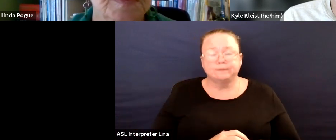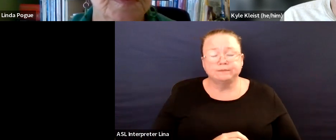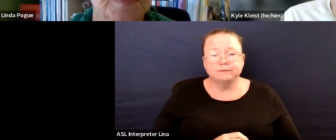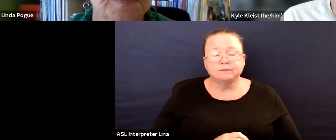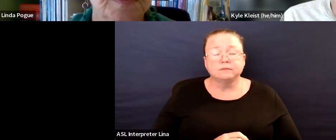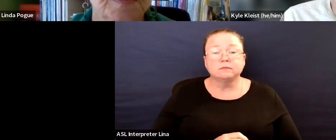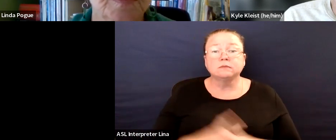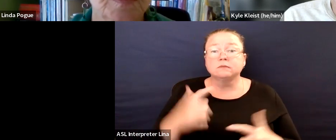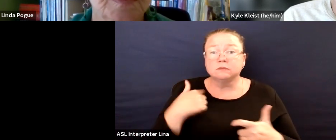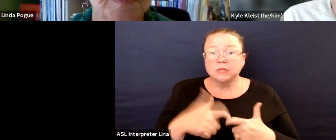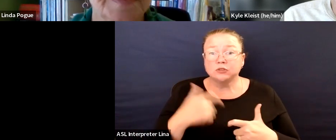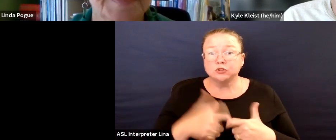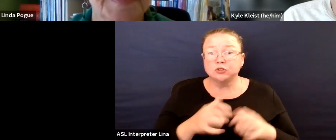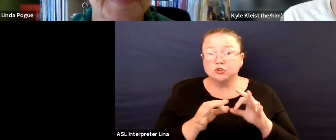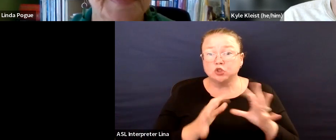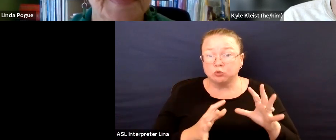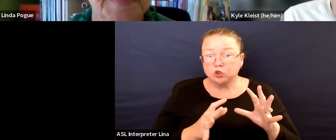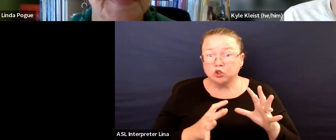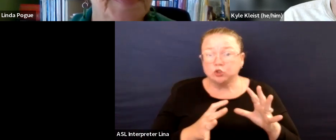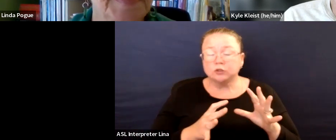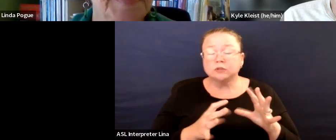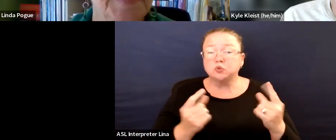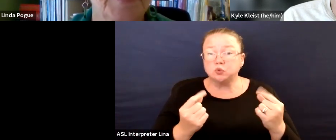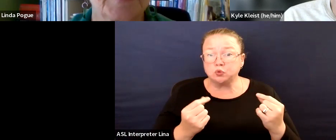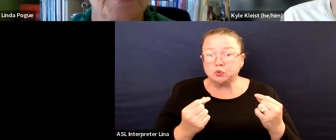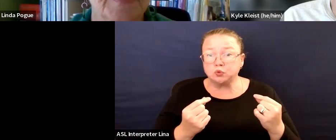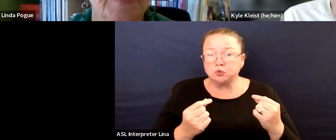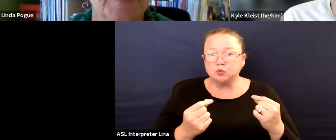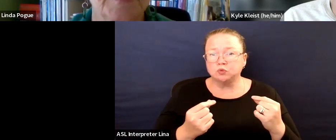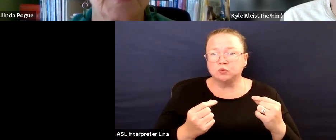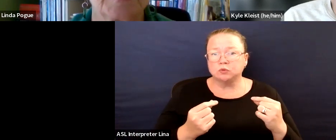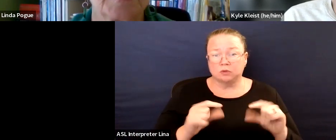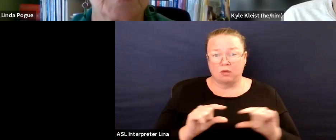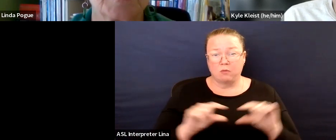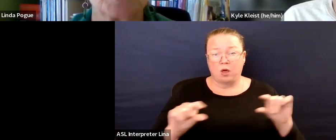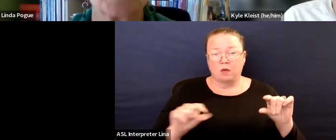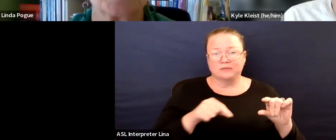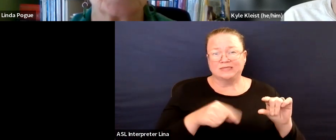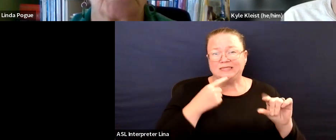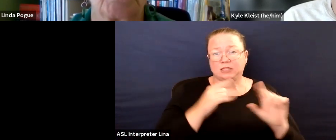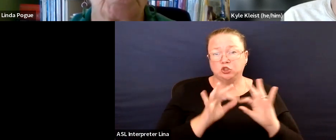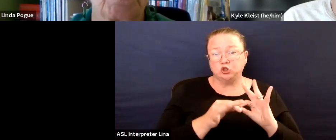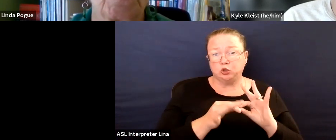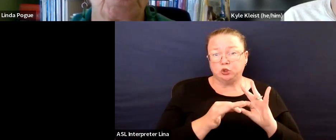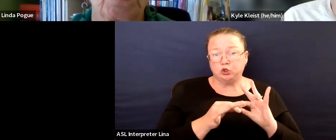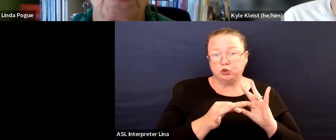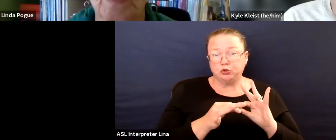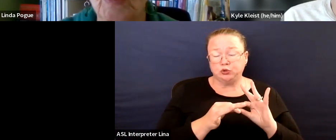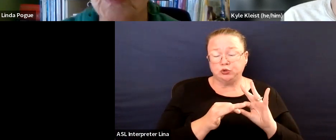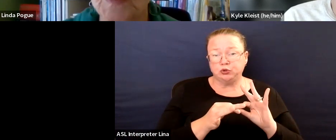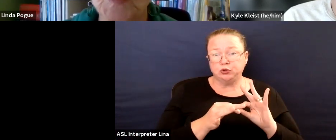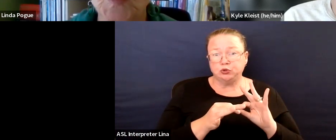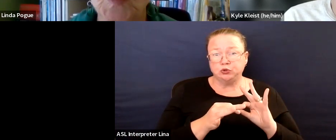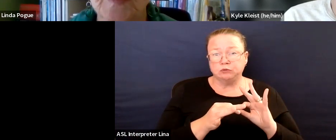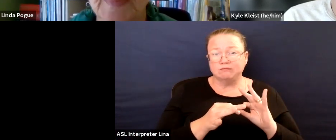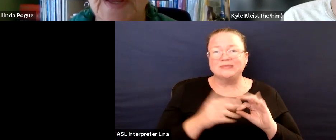For Spanish interpretation, please click on the interpretation button in your menu bar. Find